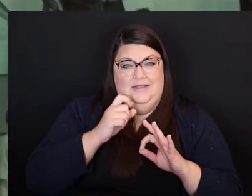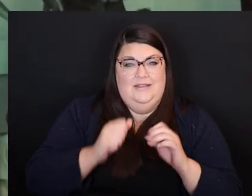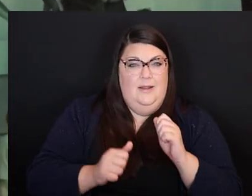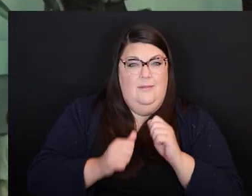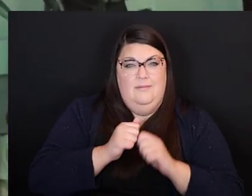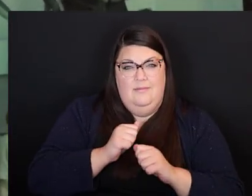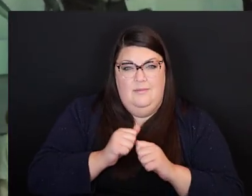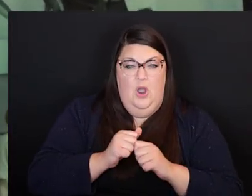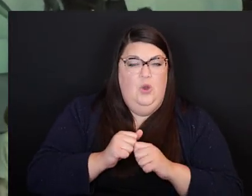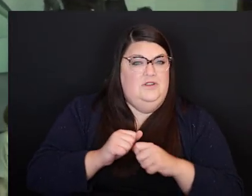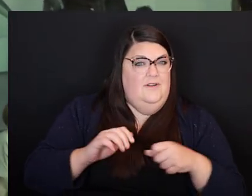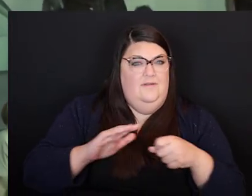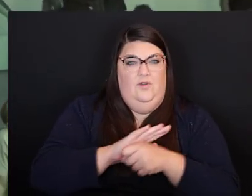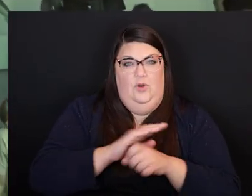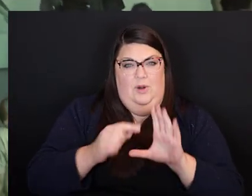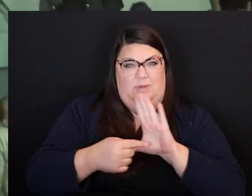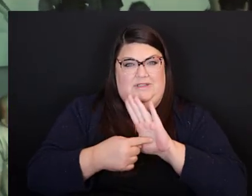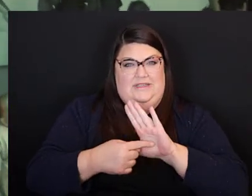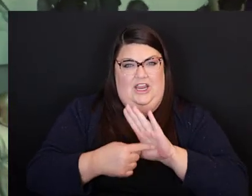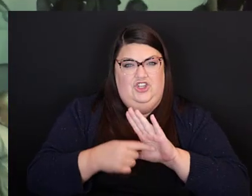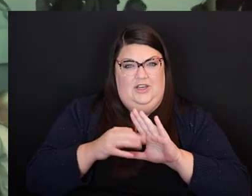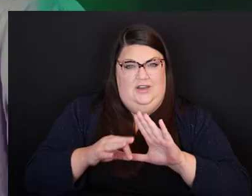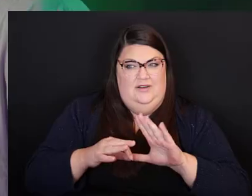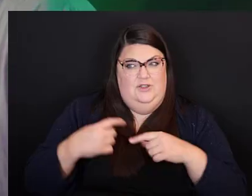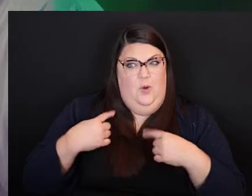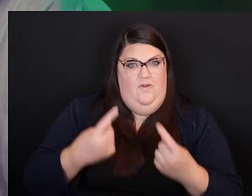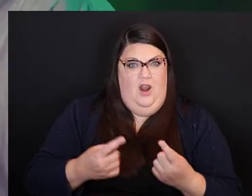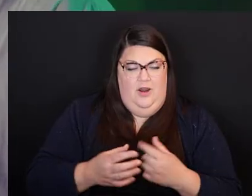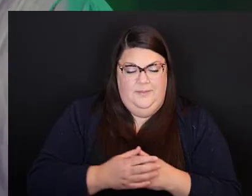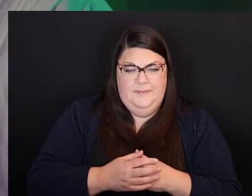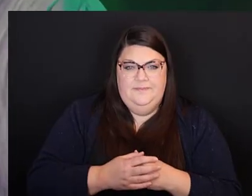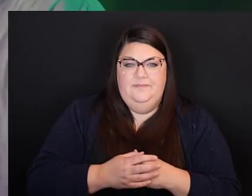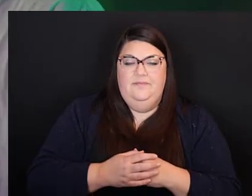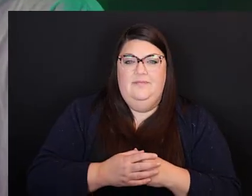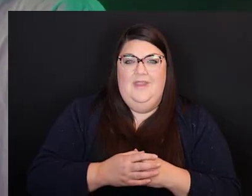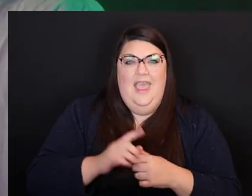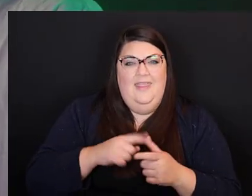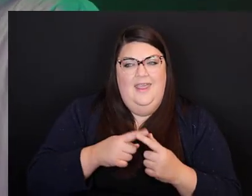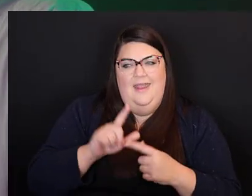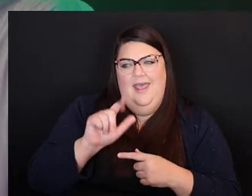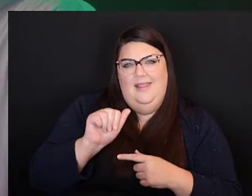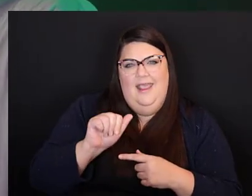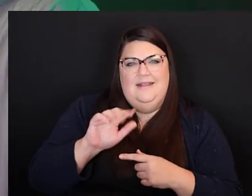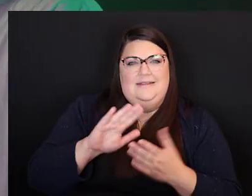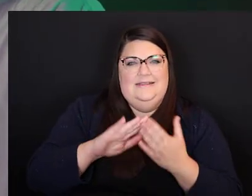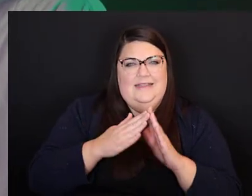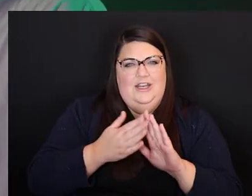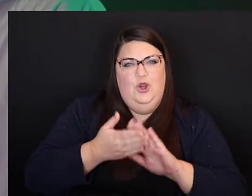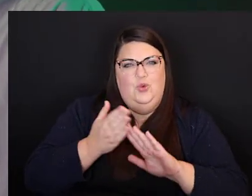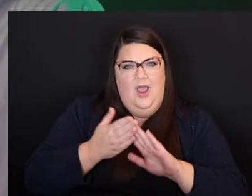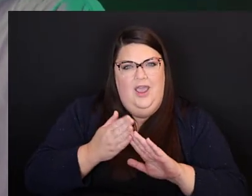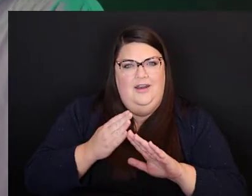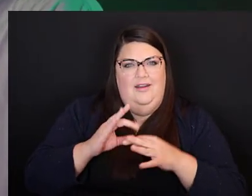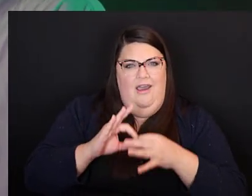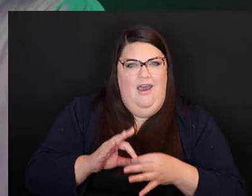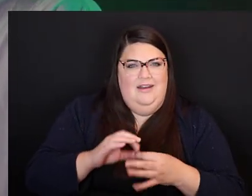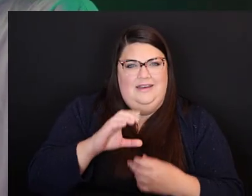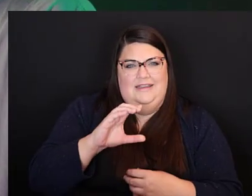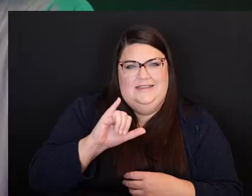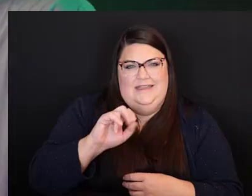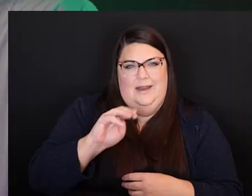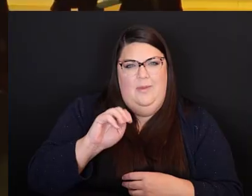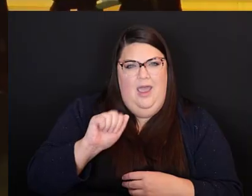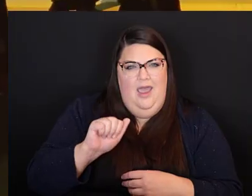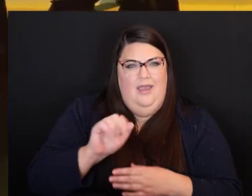robust presentation of the installation so far. And then LA being a kind of, a city that's run on